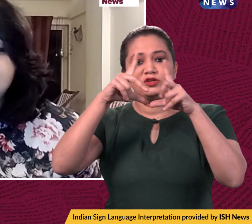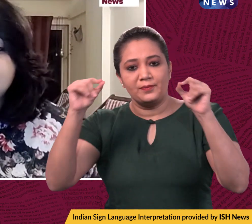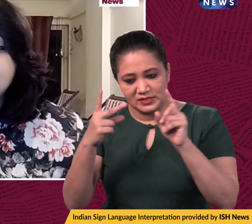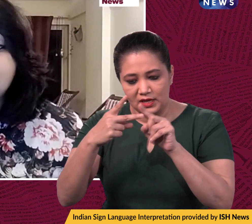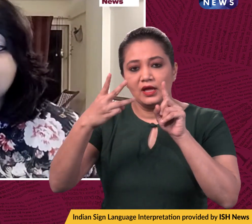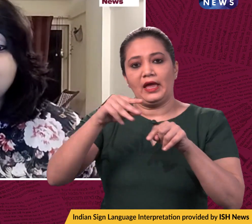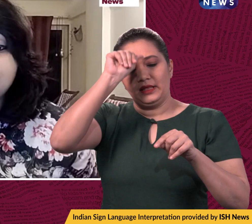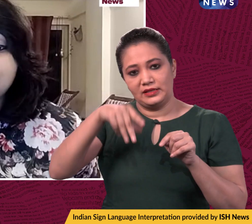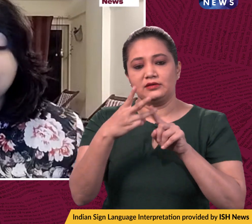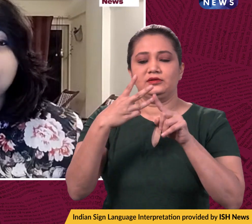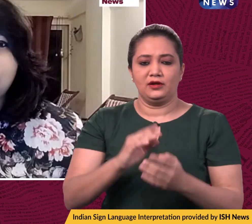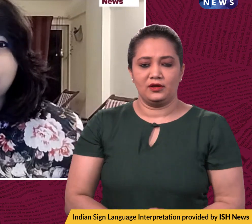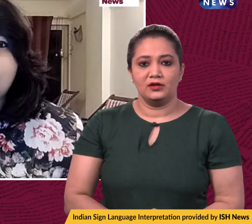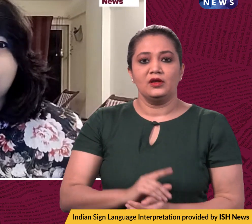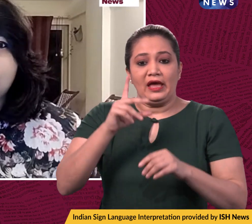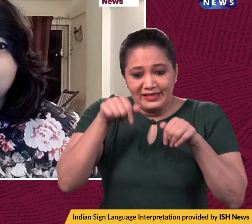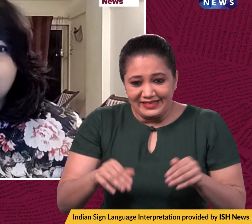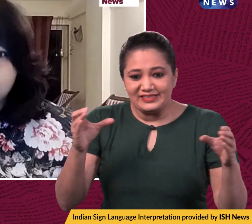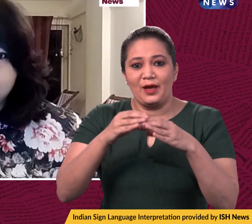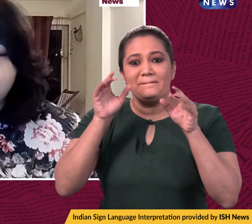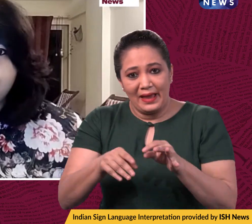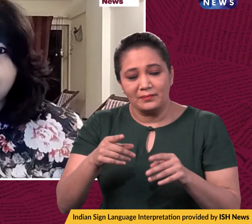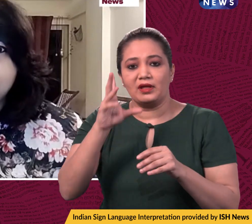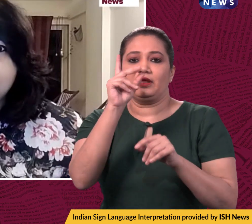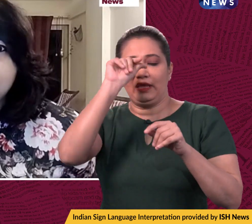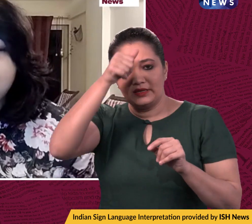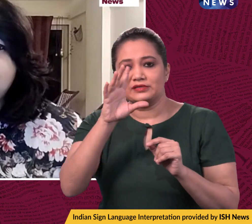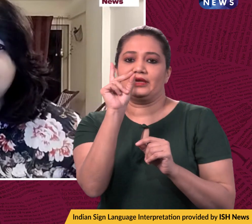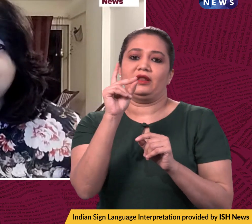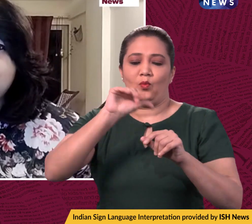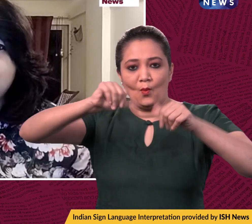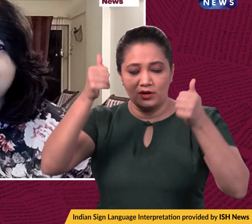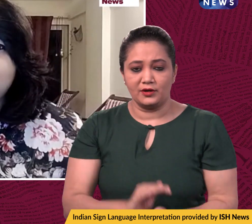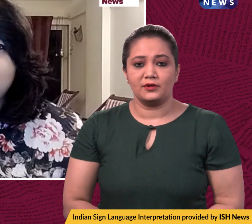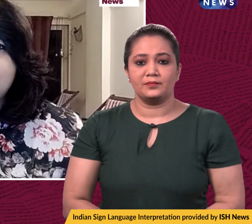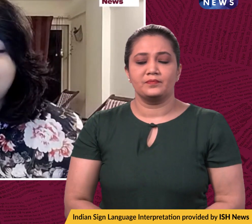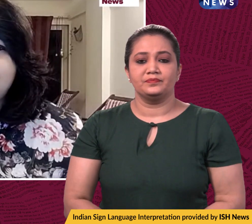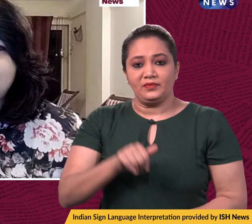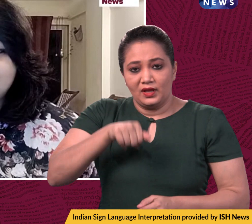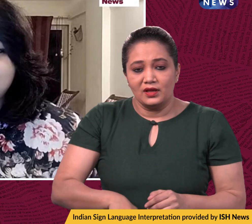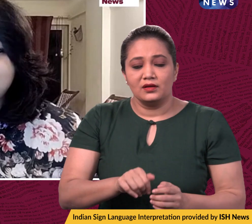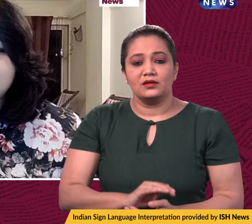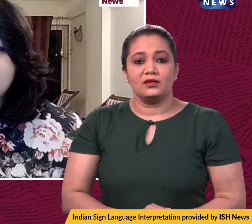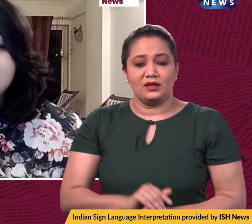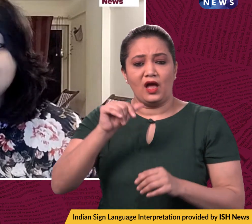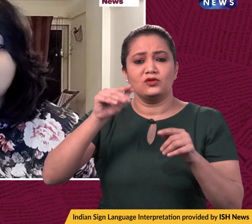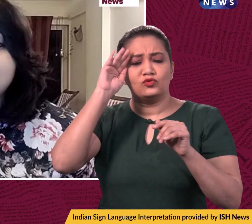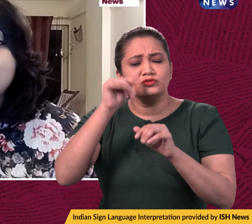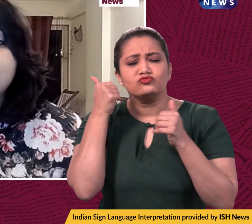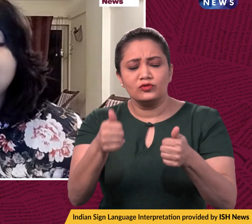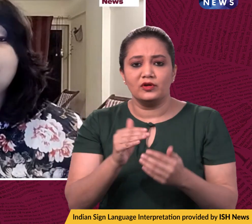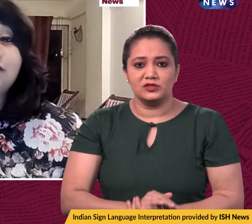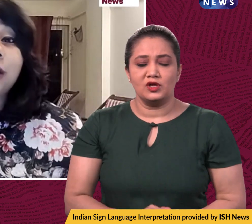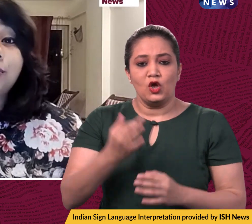It was India's second victory against Pakistan in the tournament. And one piece of good news before we wrap up this bulletin: New